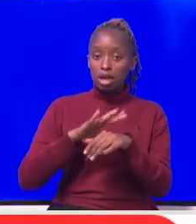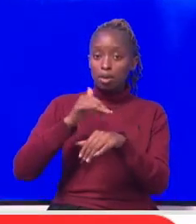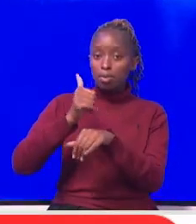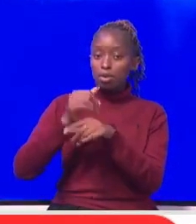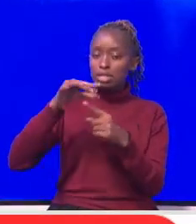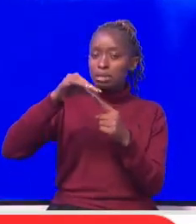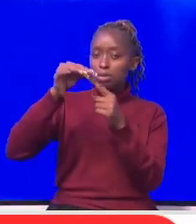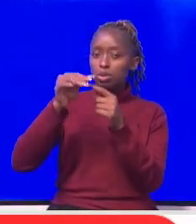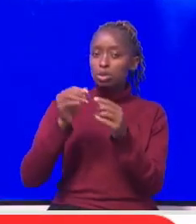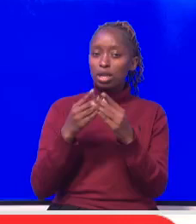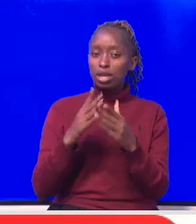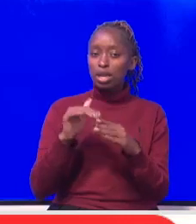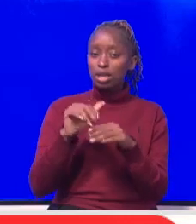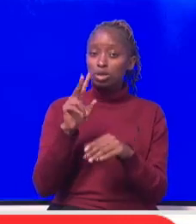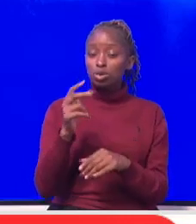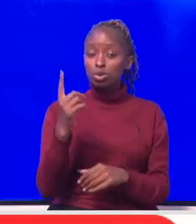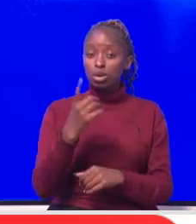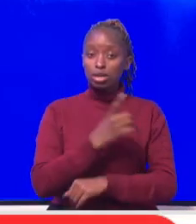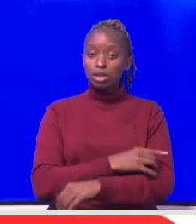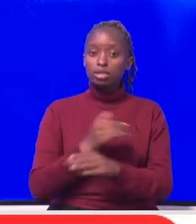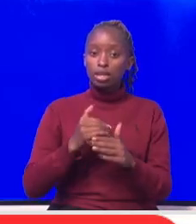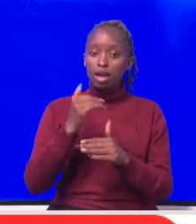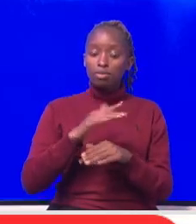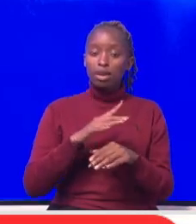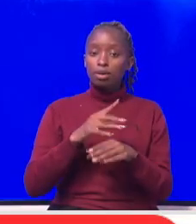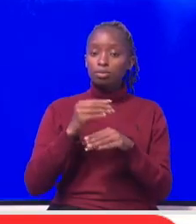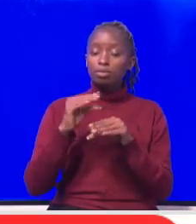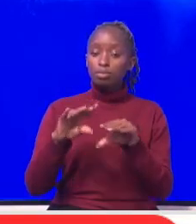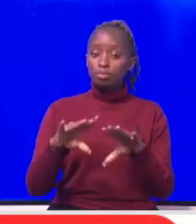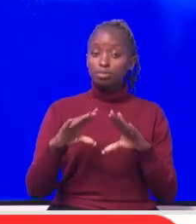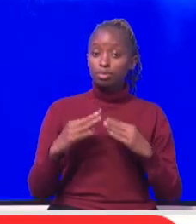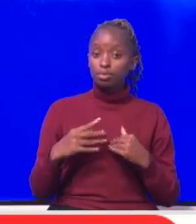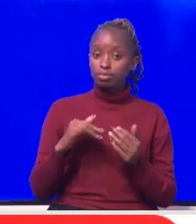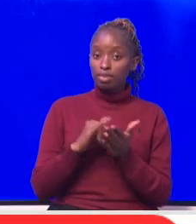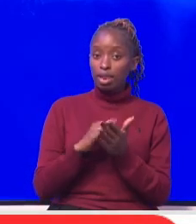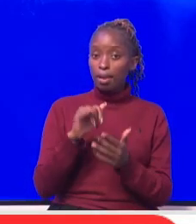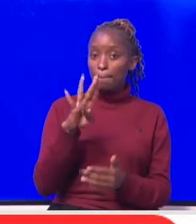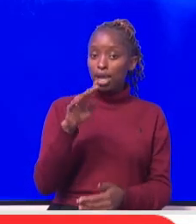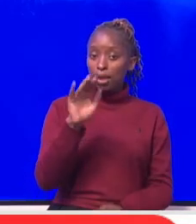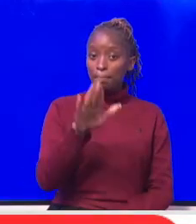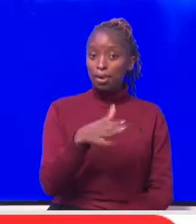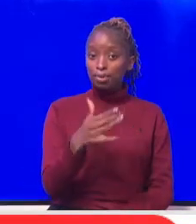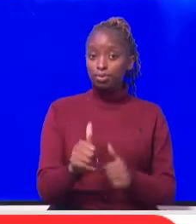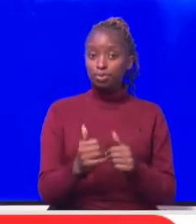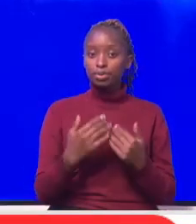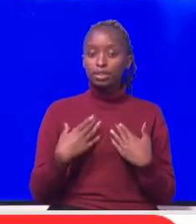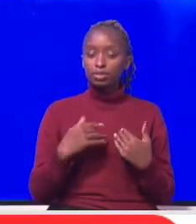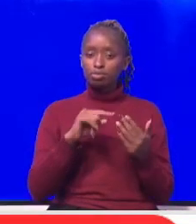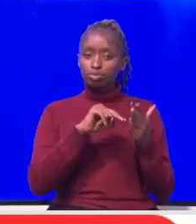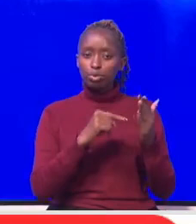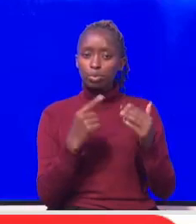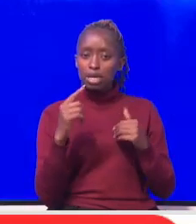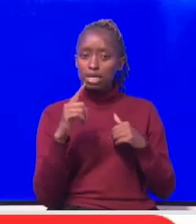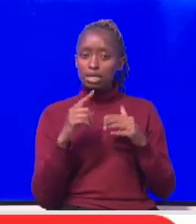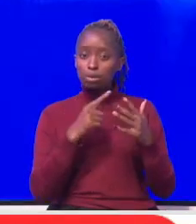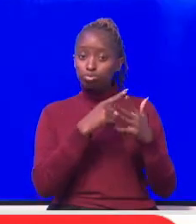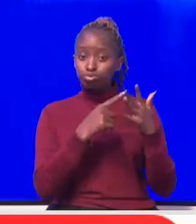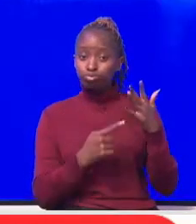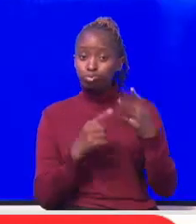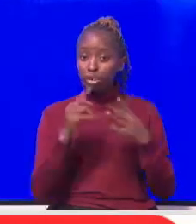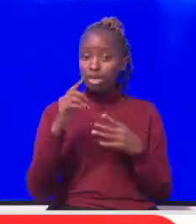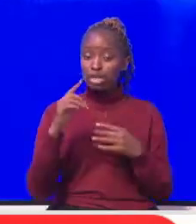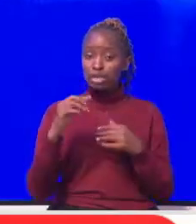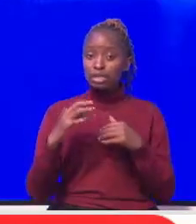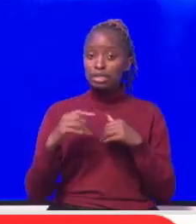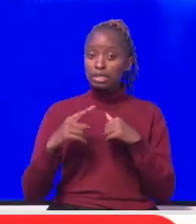21 days after the adoption of the report by Parliament that will consist of six experts, three from each